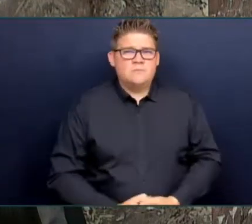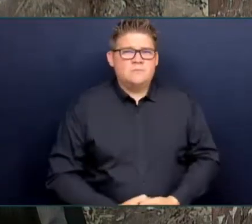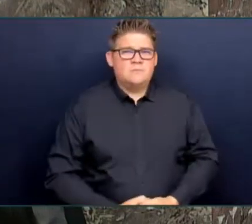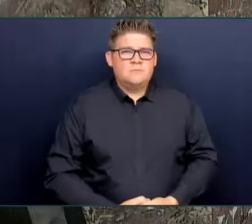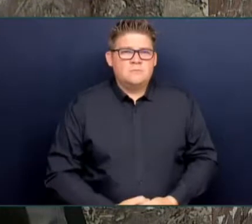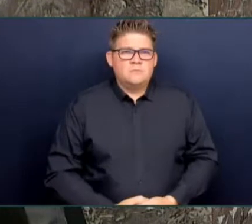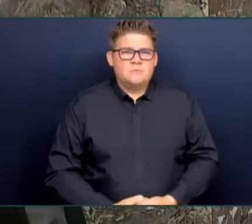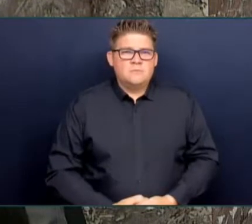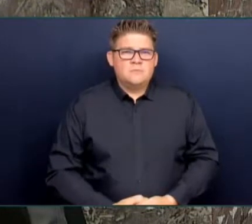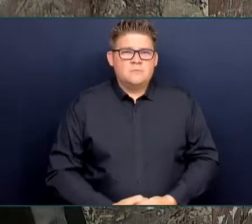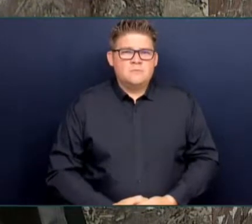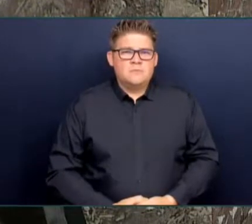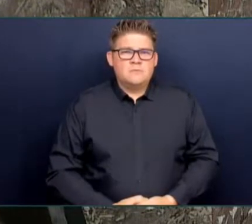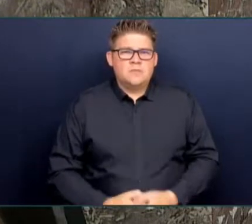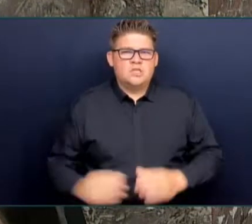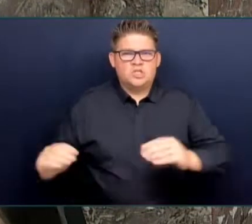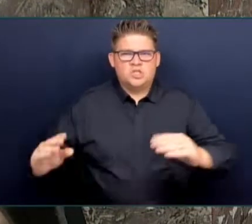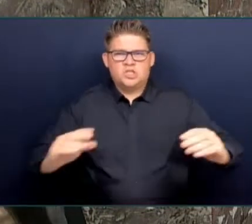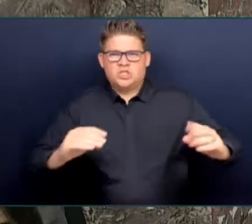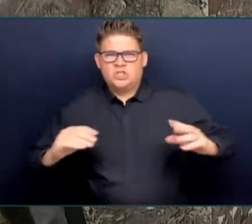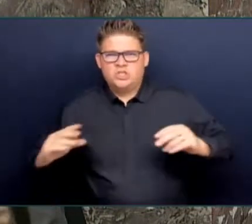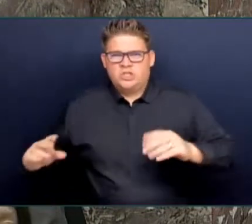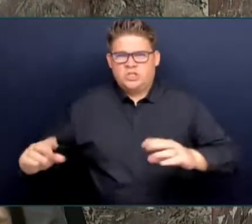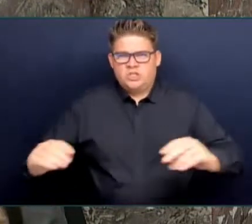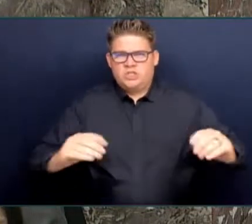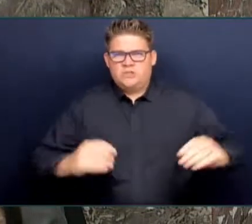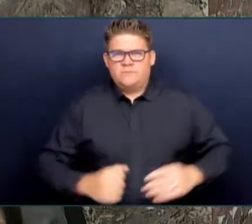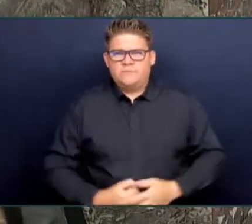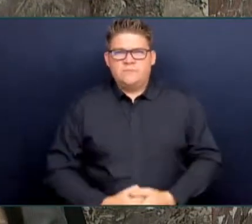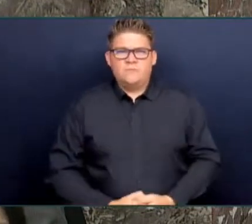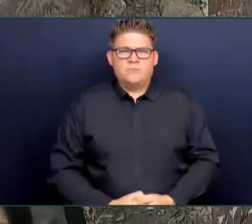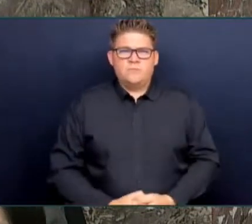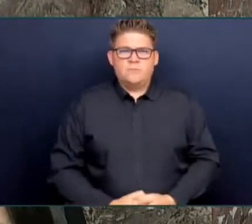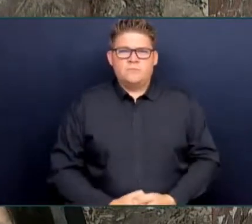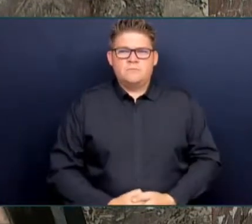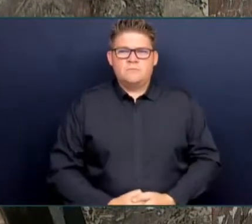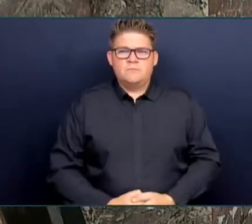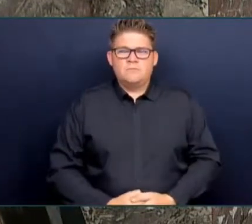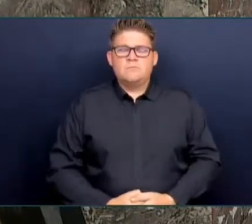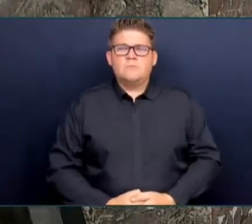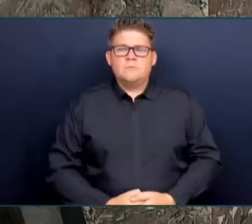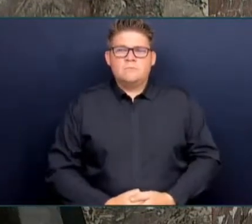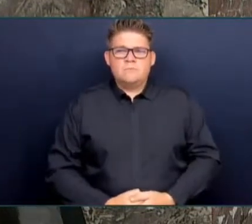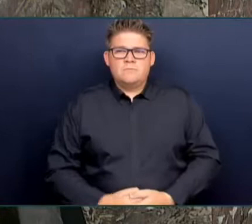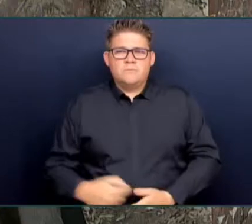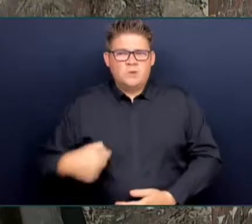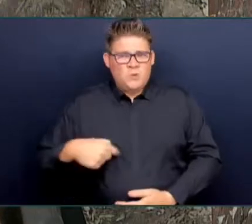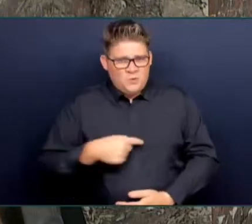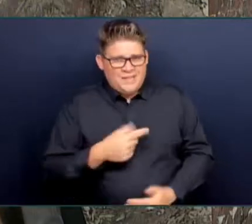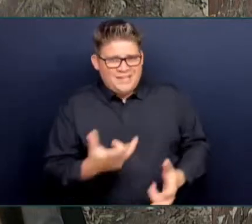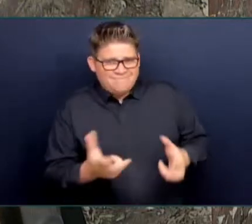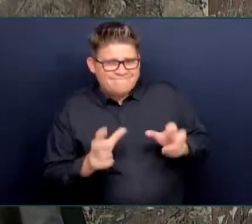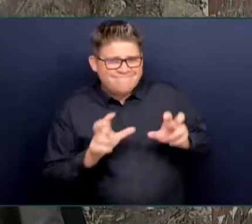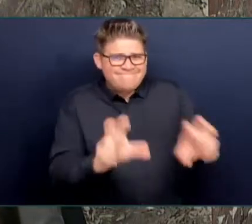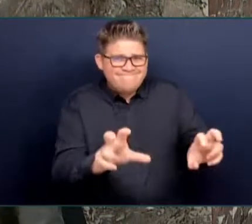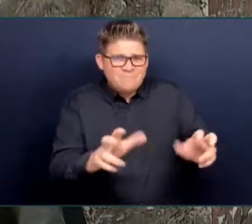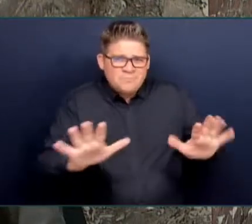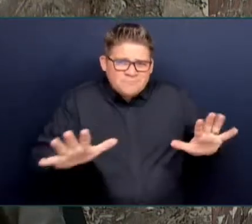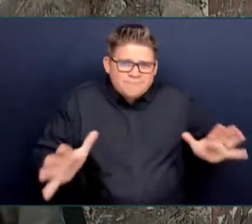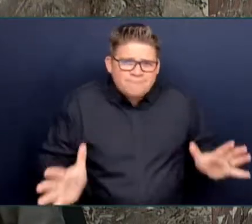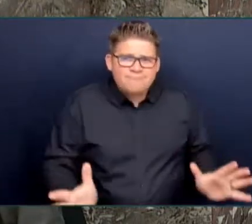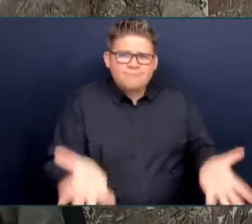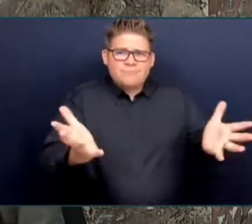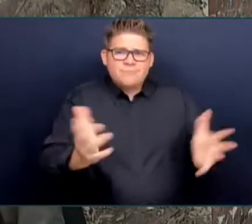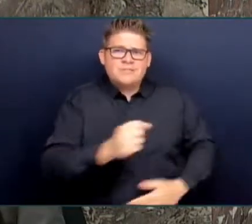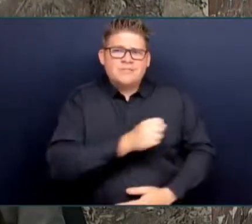sense. Our investment has been to frontline staff. We're going to continue to do it because it's those frontline staff that deliver the care